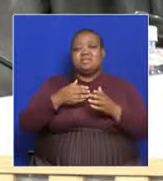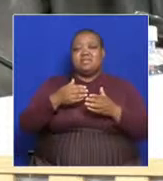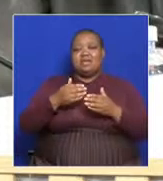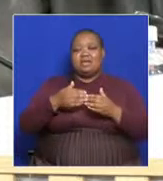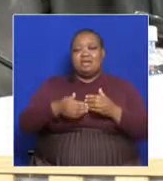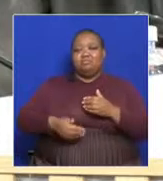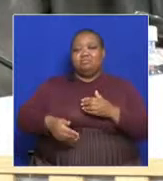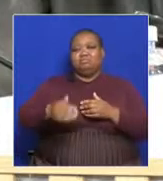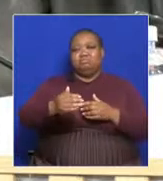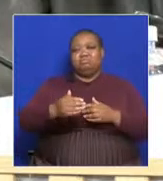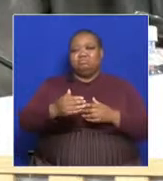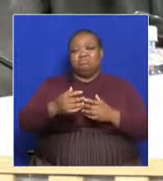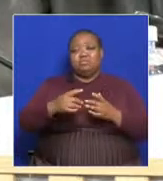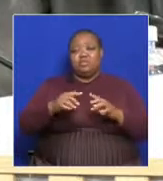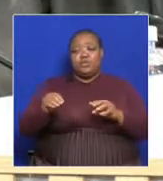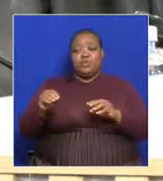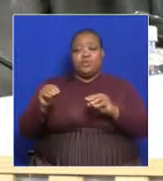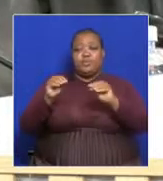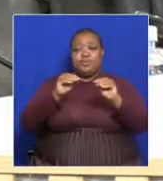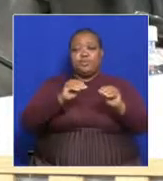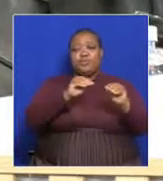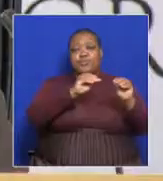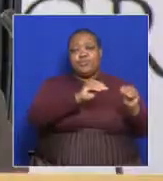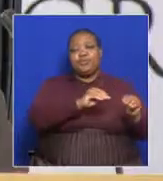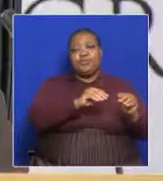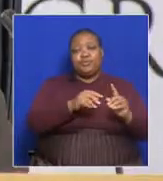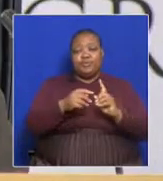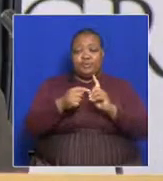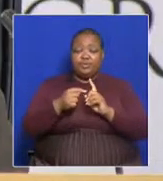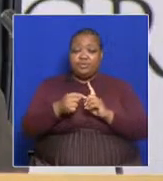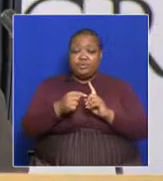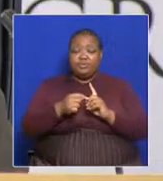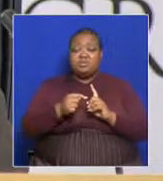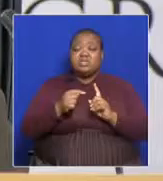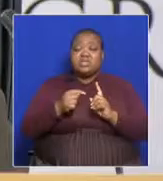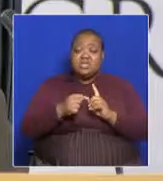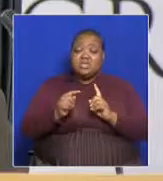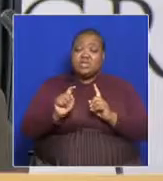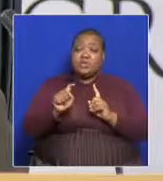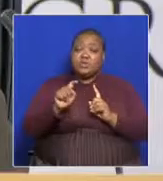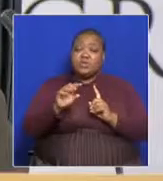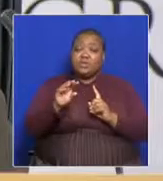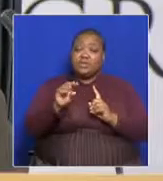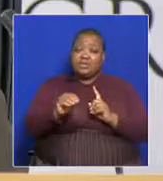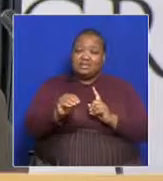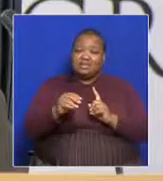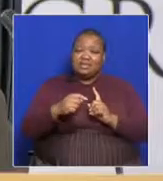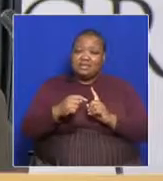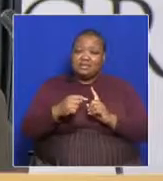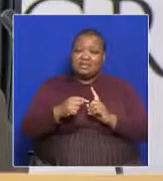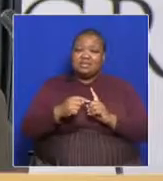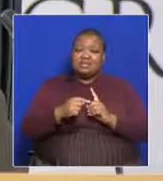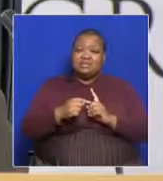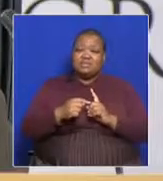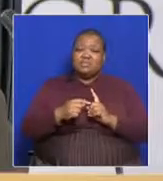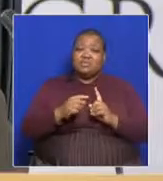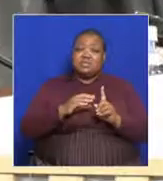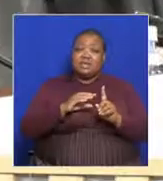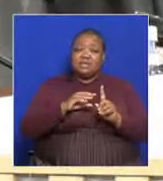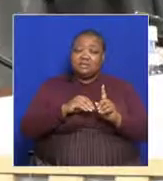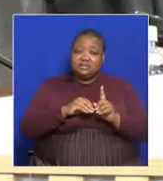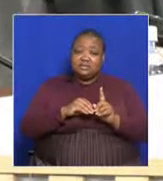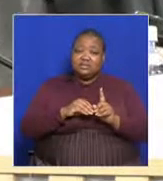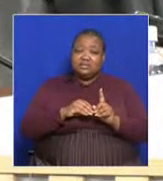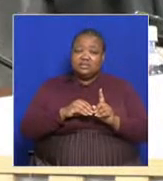moved around, long after he went and asked, and that's the only way. In fact, I asked him, did you ever